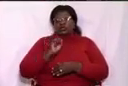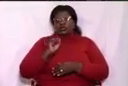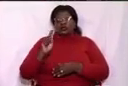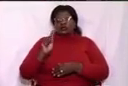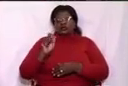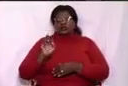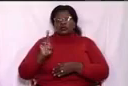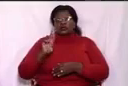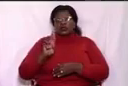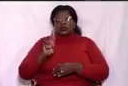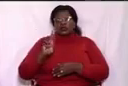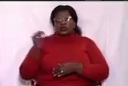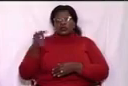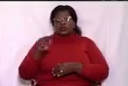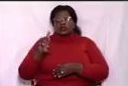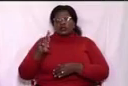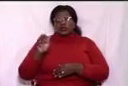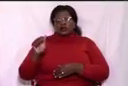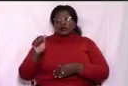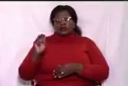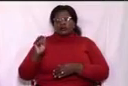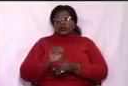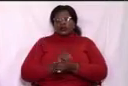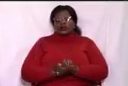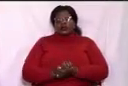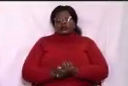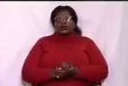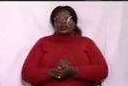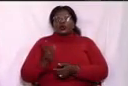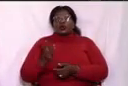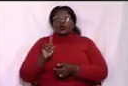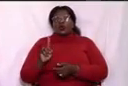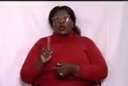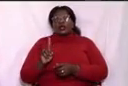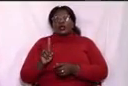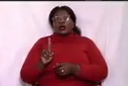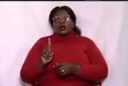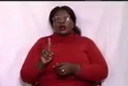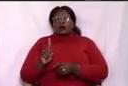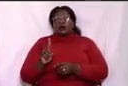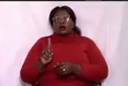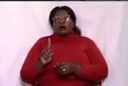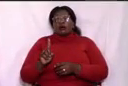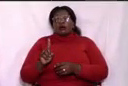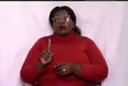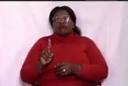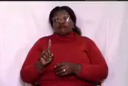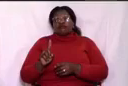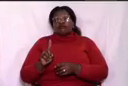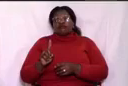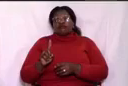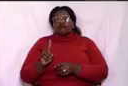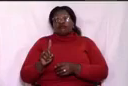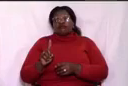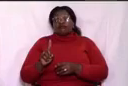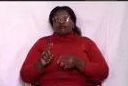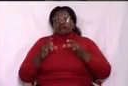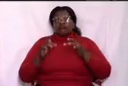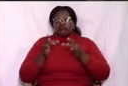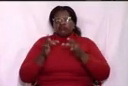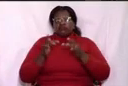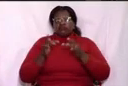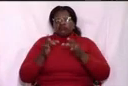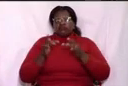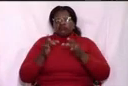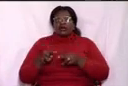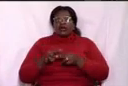on what the digital platforms that you're using to market your products at the